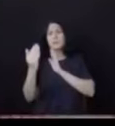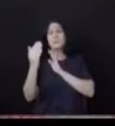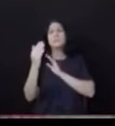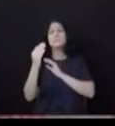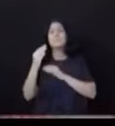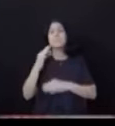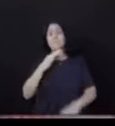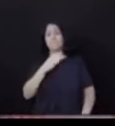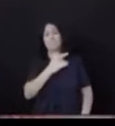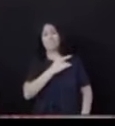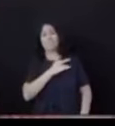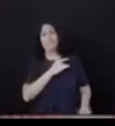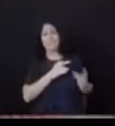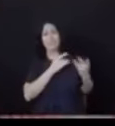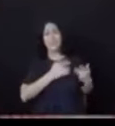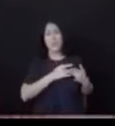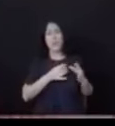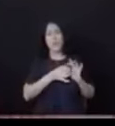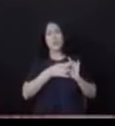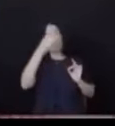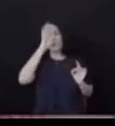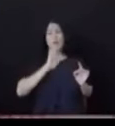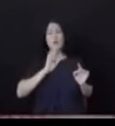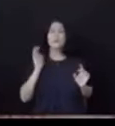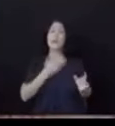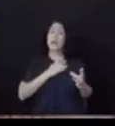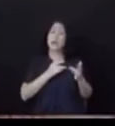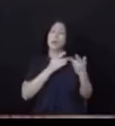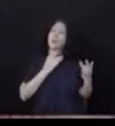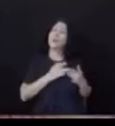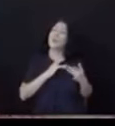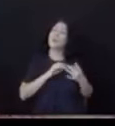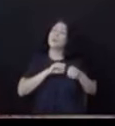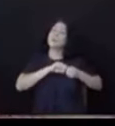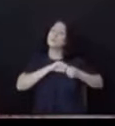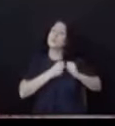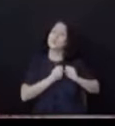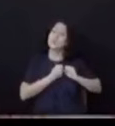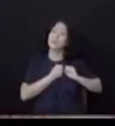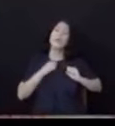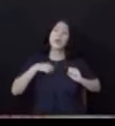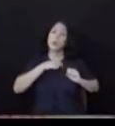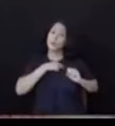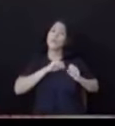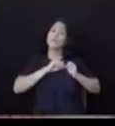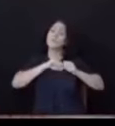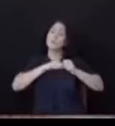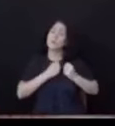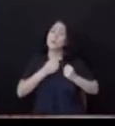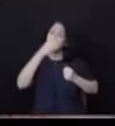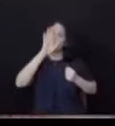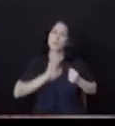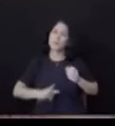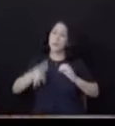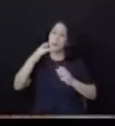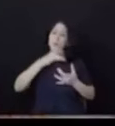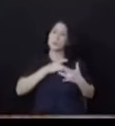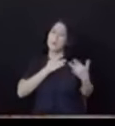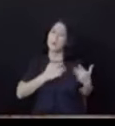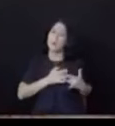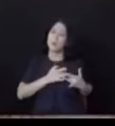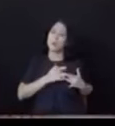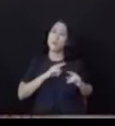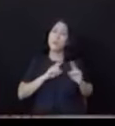our hearts are broken and we've broken the heart of our God but